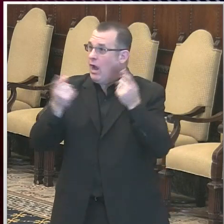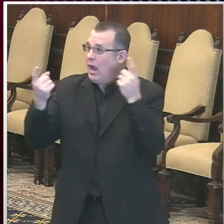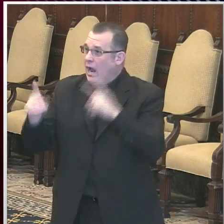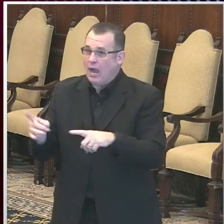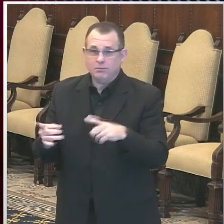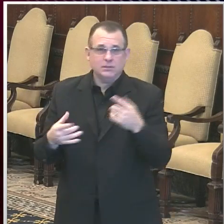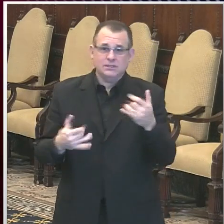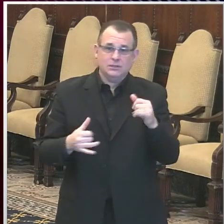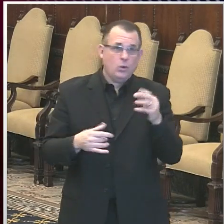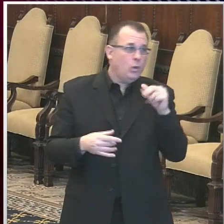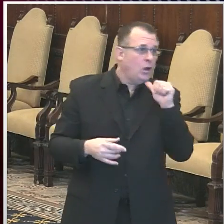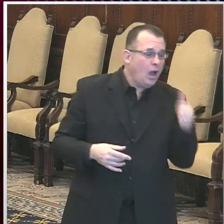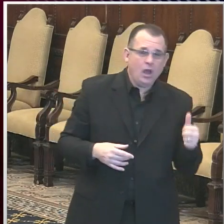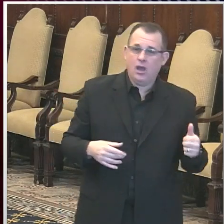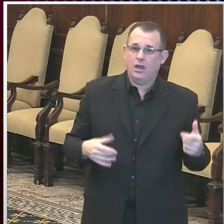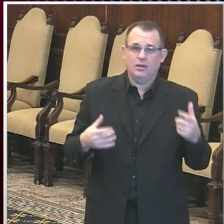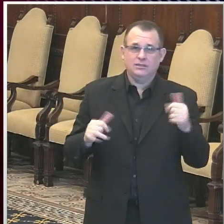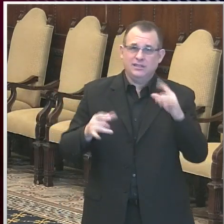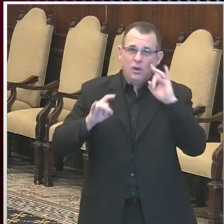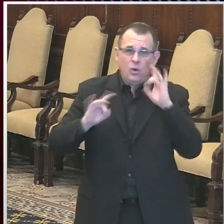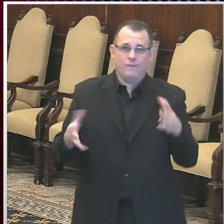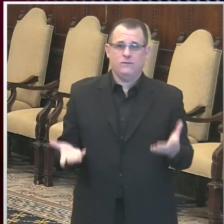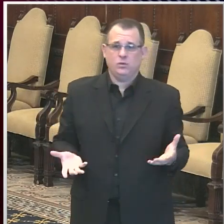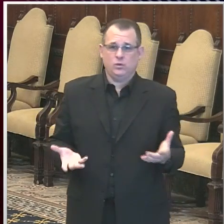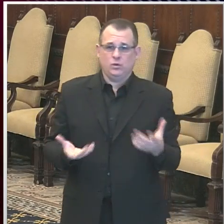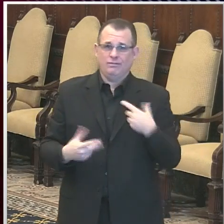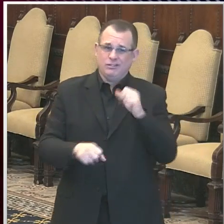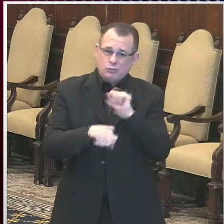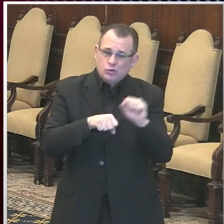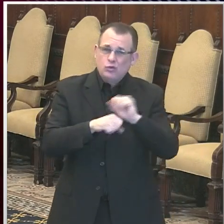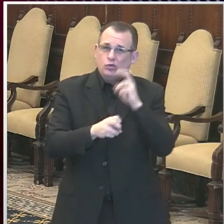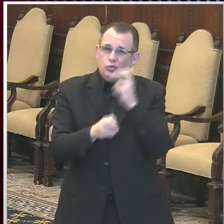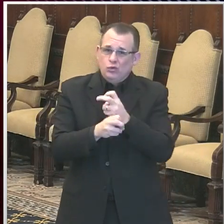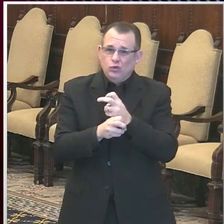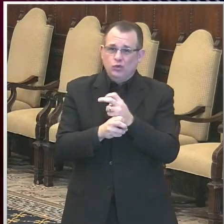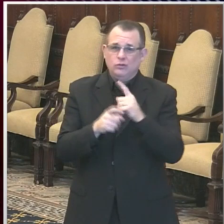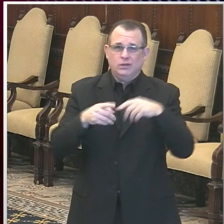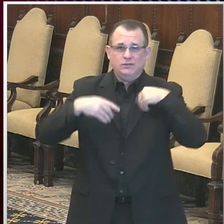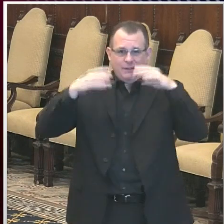to stem the tide going forward. Thank you.